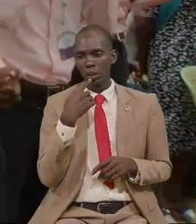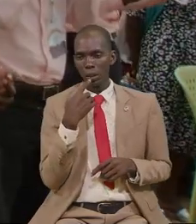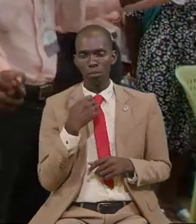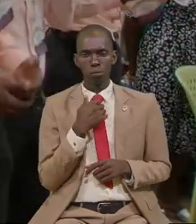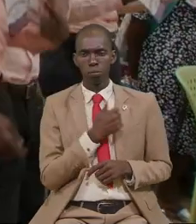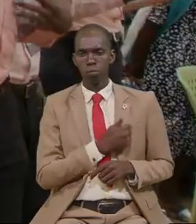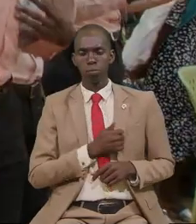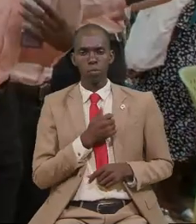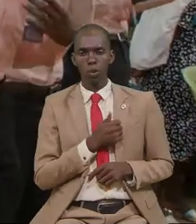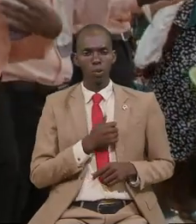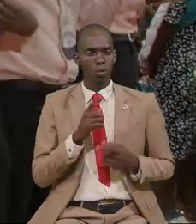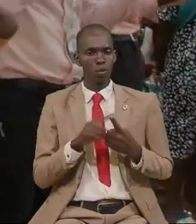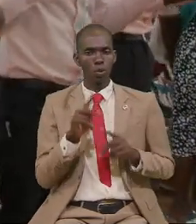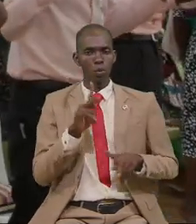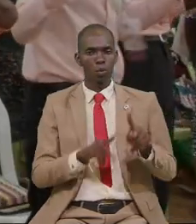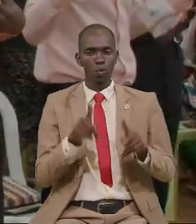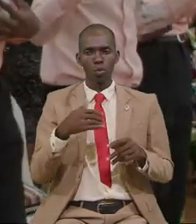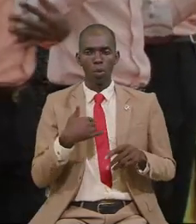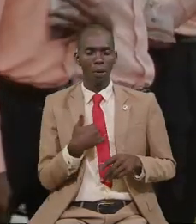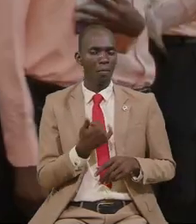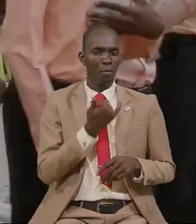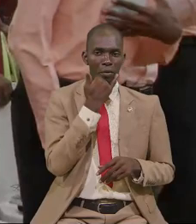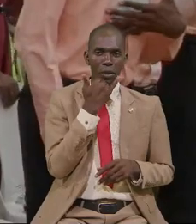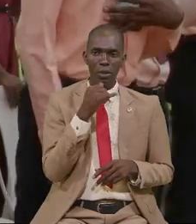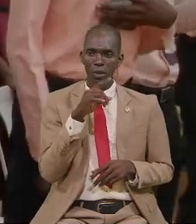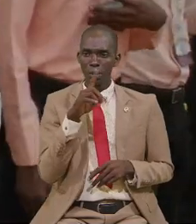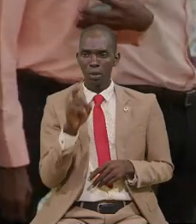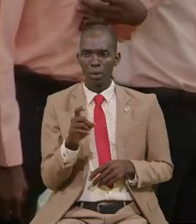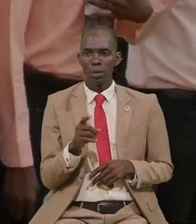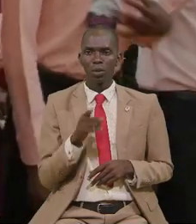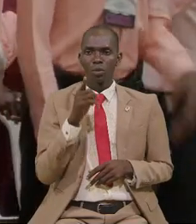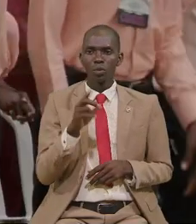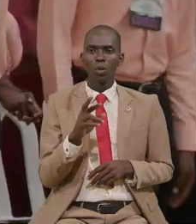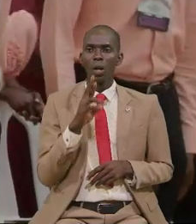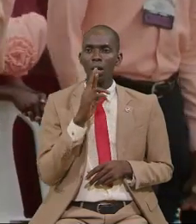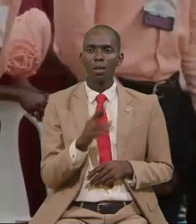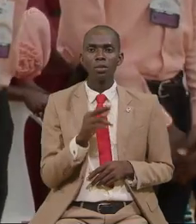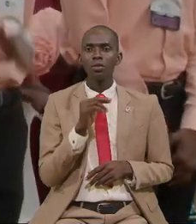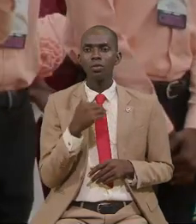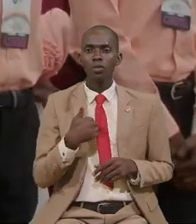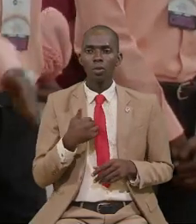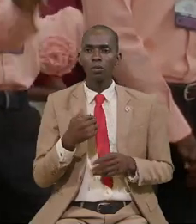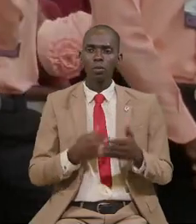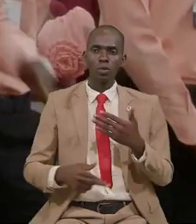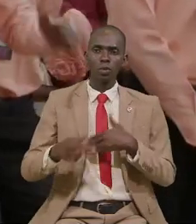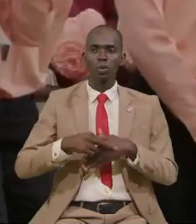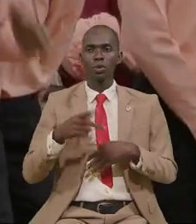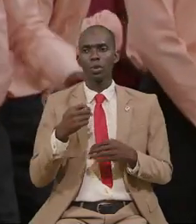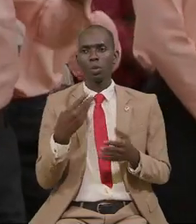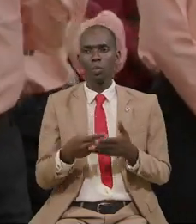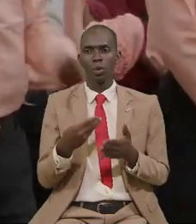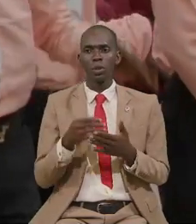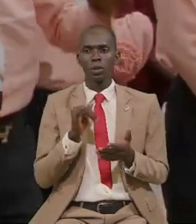to the people you have offended. You have not restored the money that you